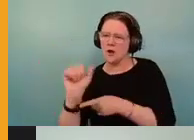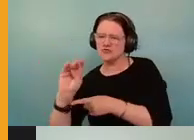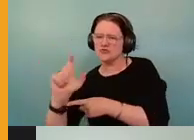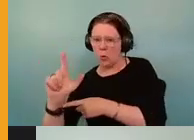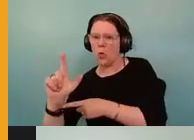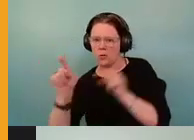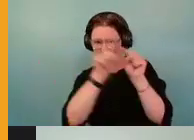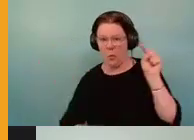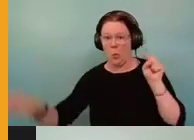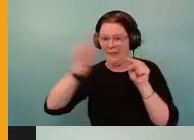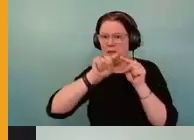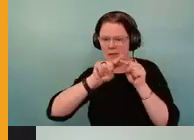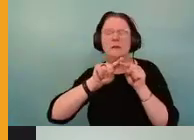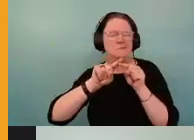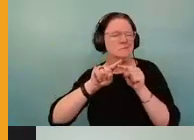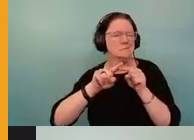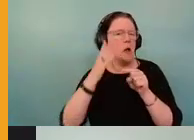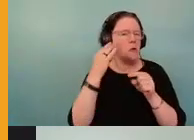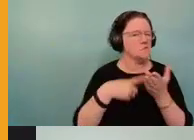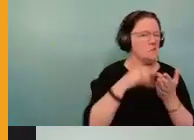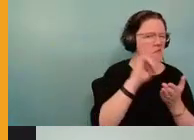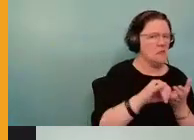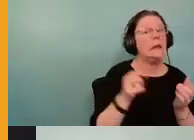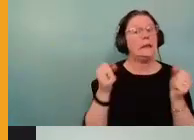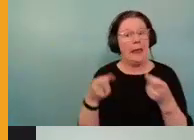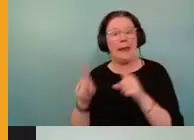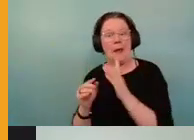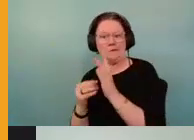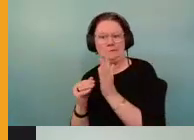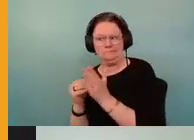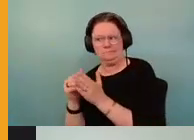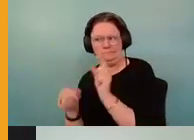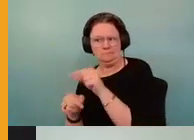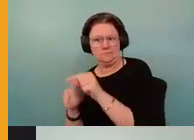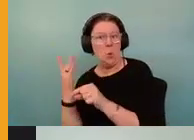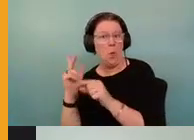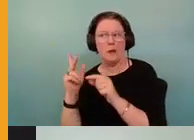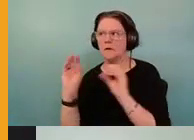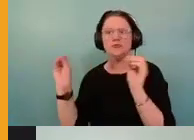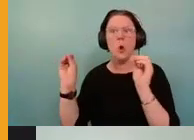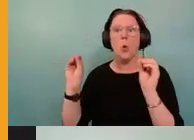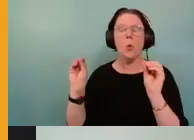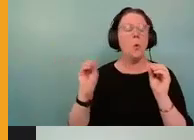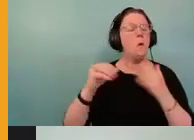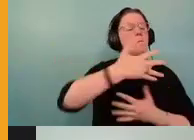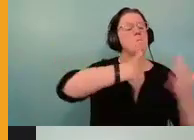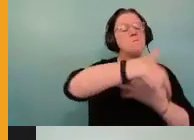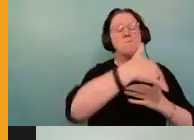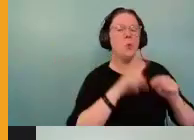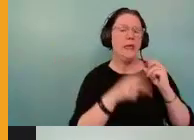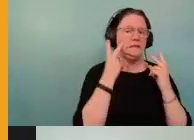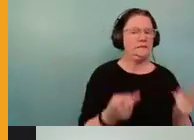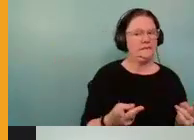talk about and we've talked about before in all of our work. That happens a lot more when nobody has oversight and nobody is speaking up